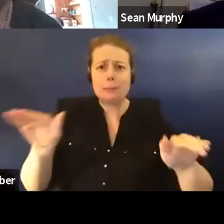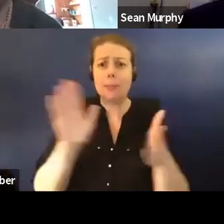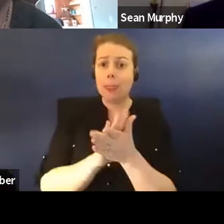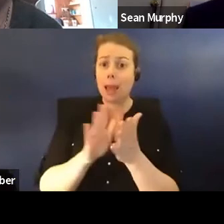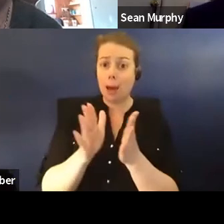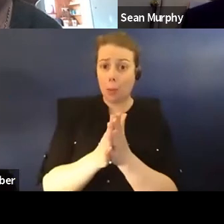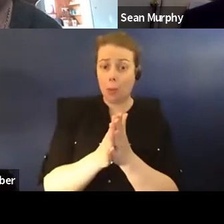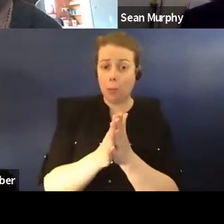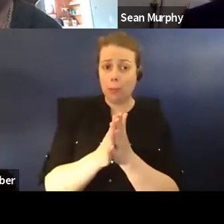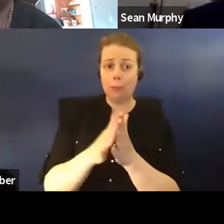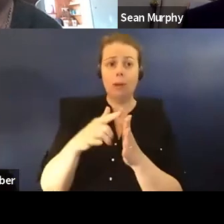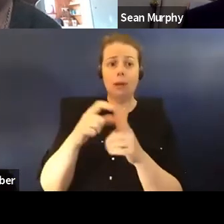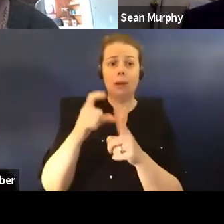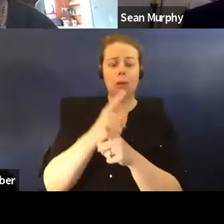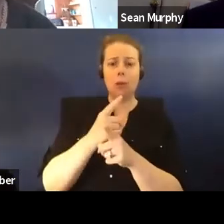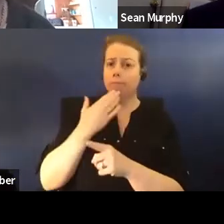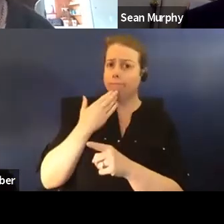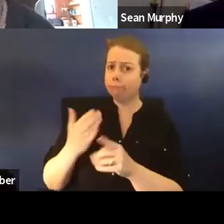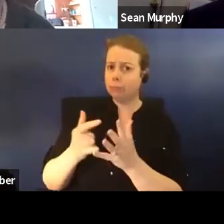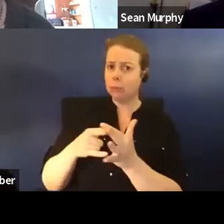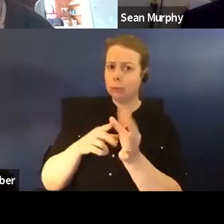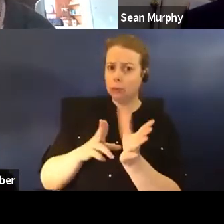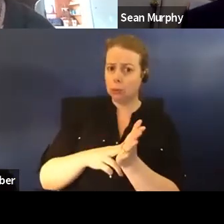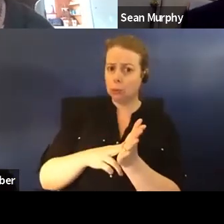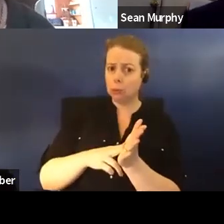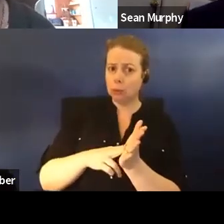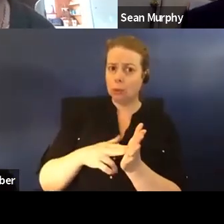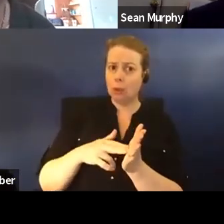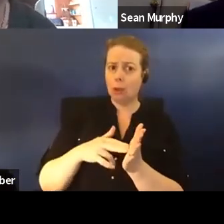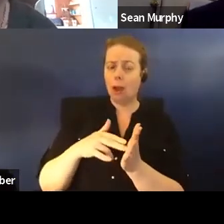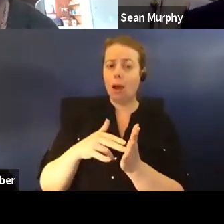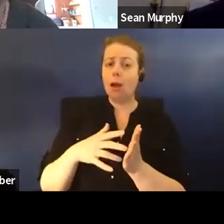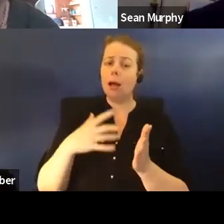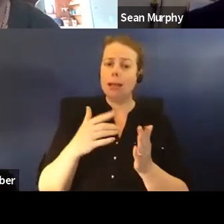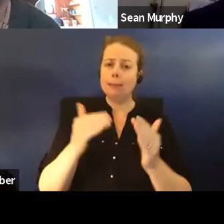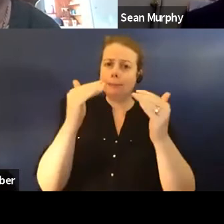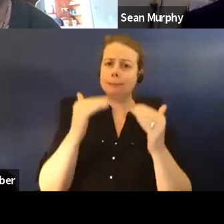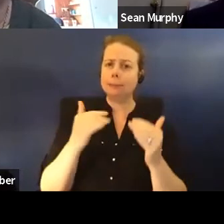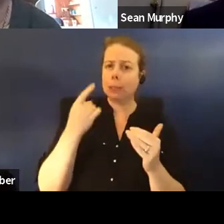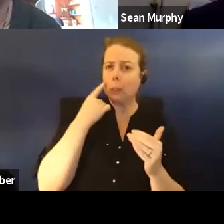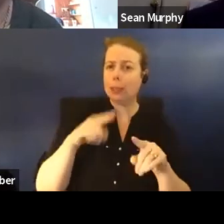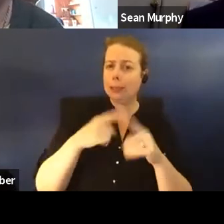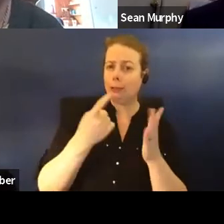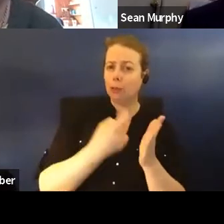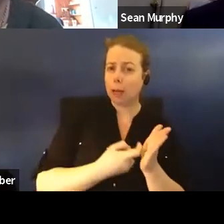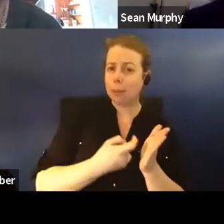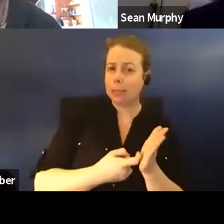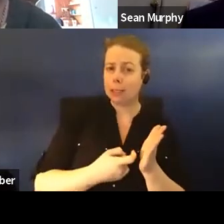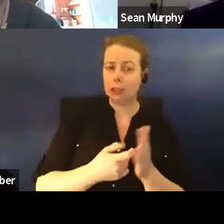Thank you, Sean. We might move to another one of the recommendations that I referred to, which has